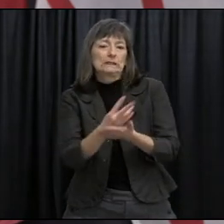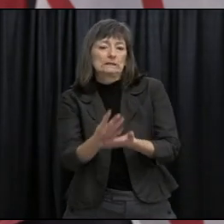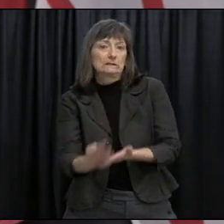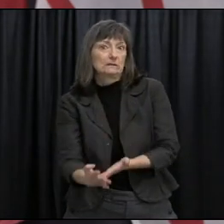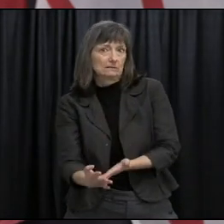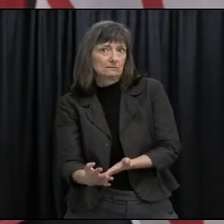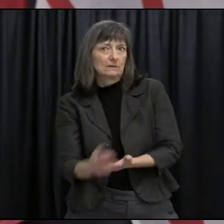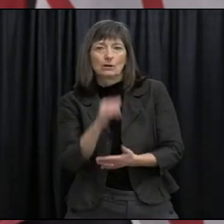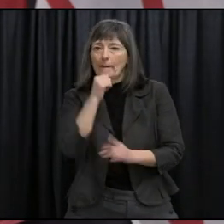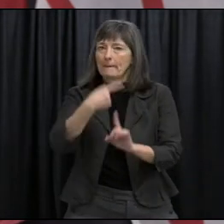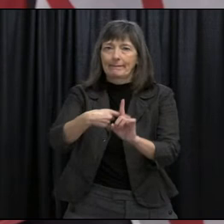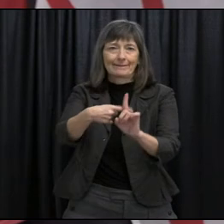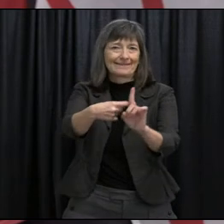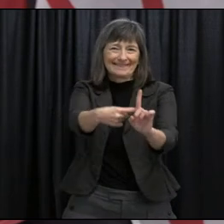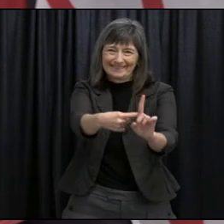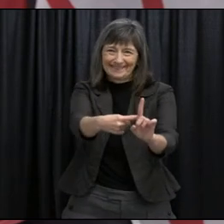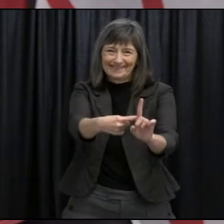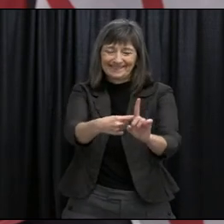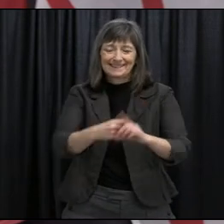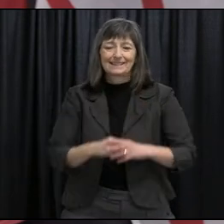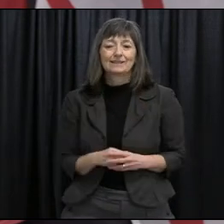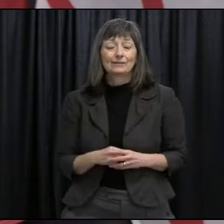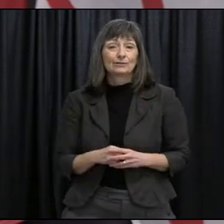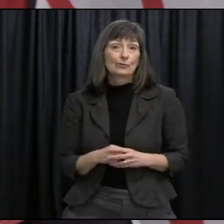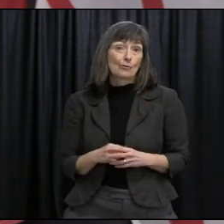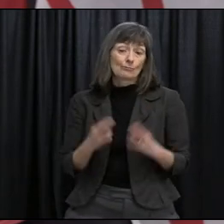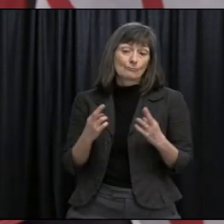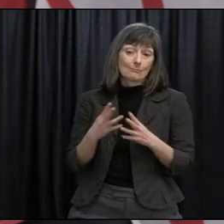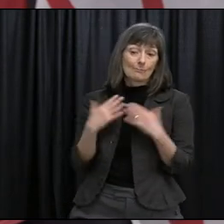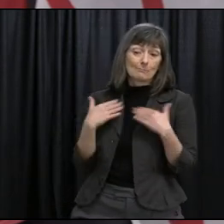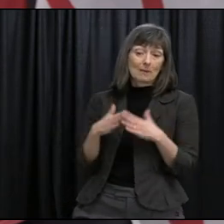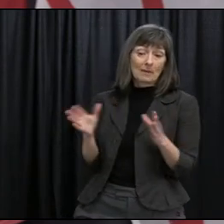that public health are successful in,